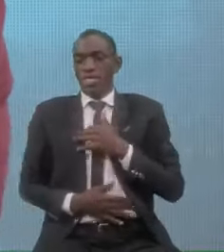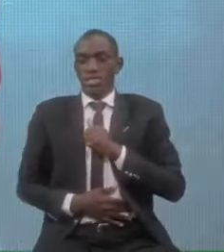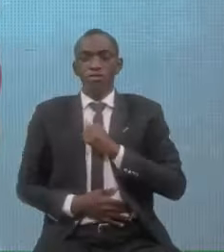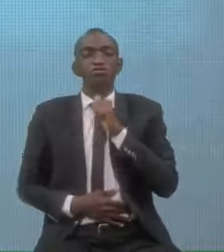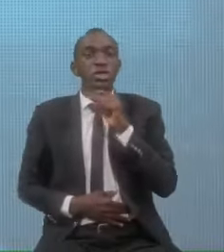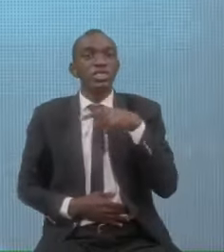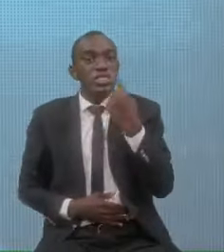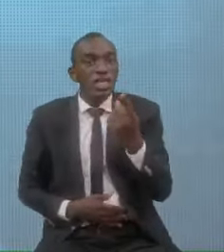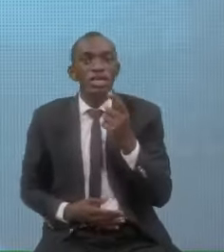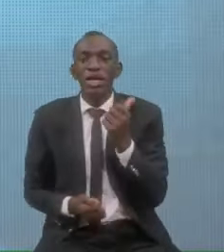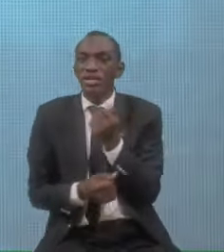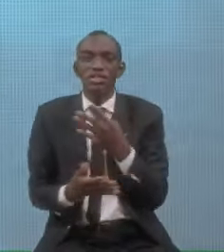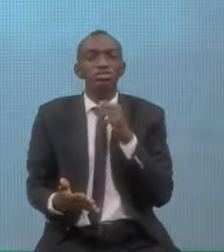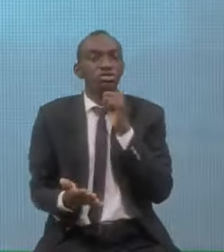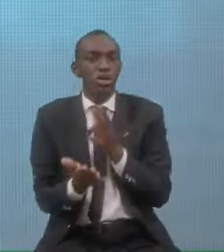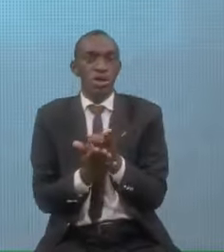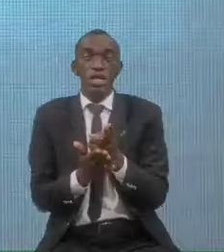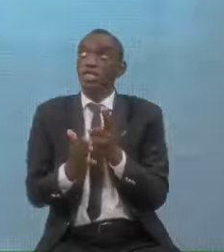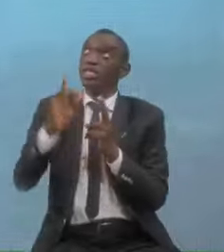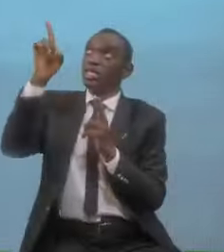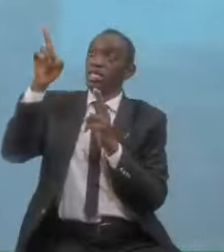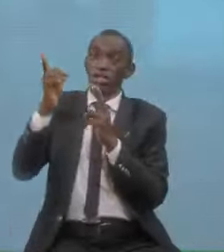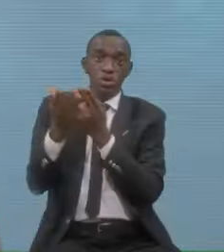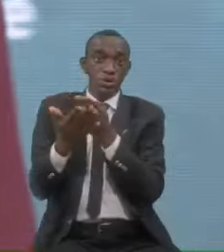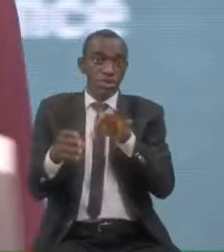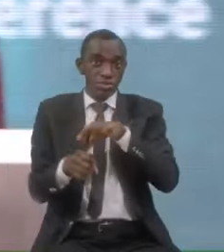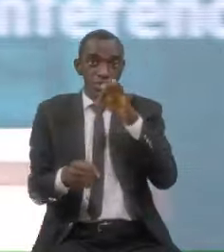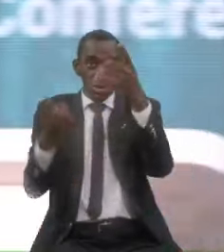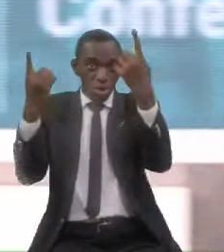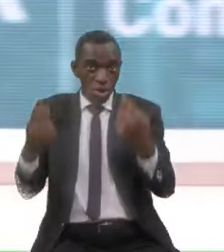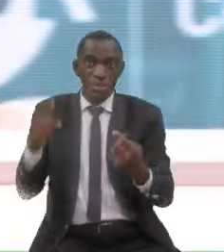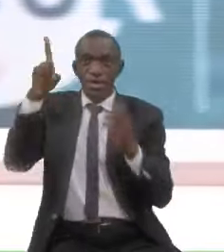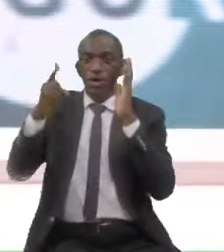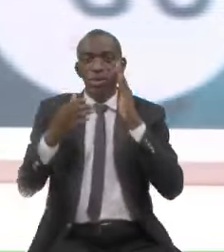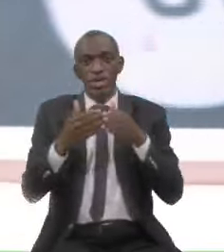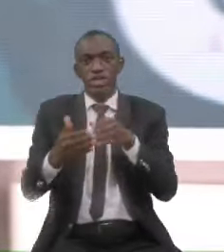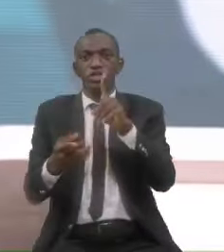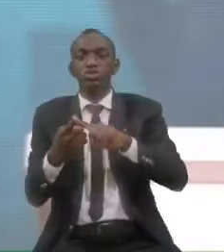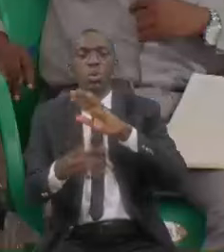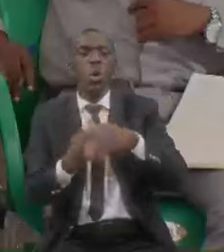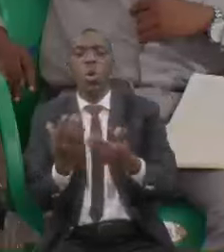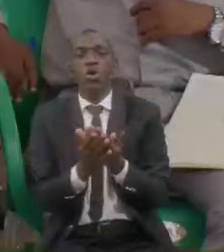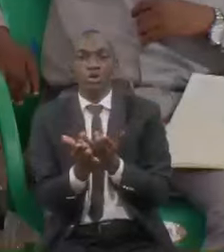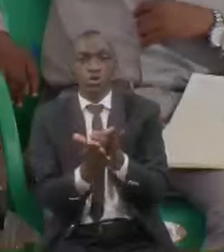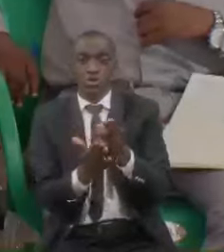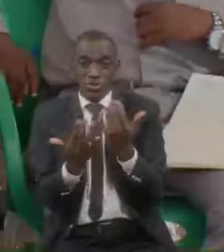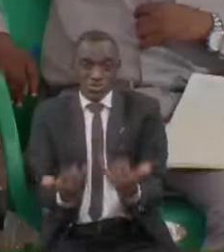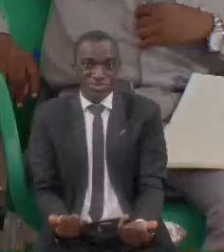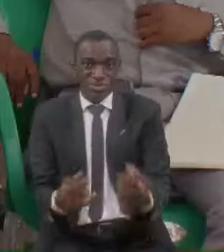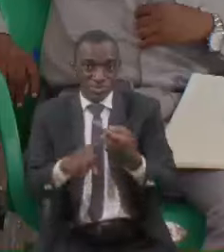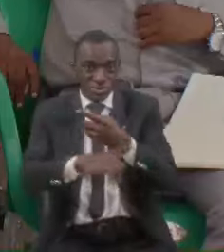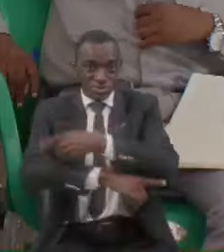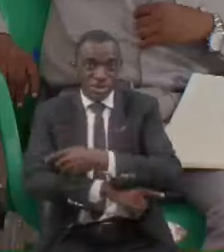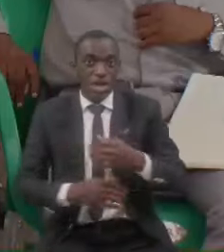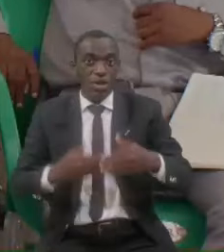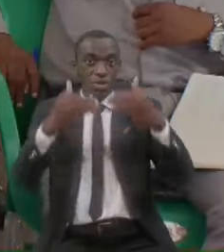will guide you into all truth. From today, the Lord will guide you in Jesus' name.